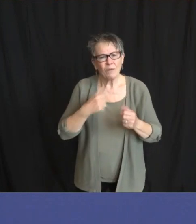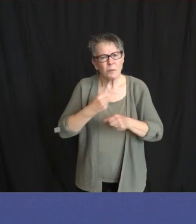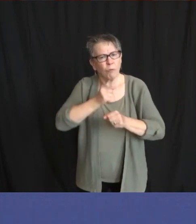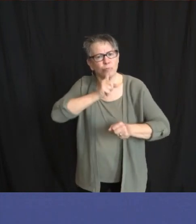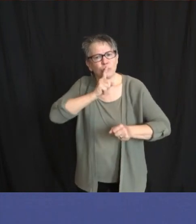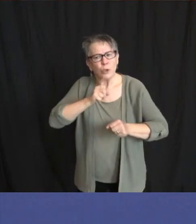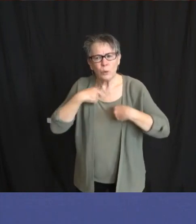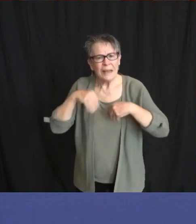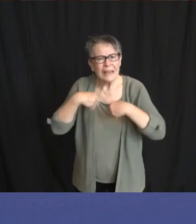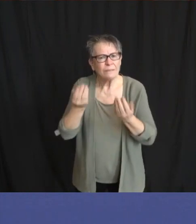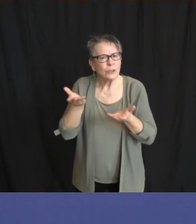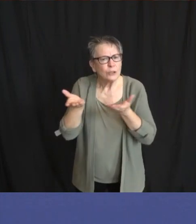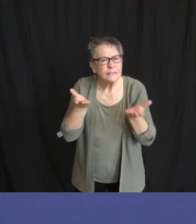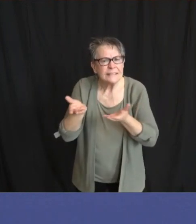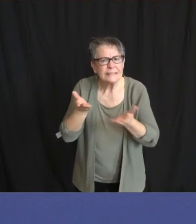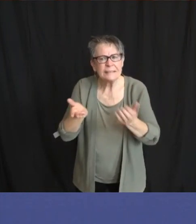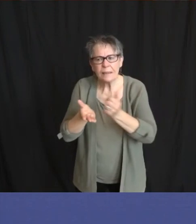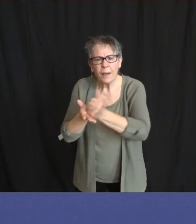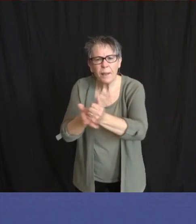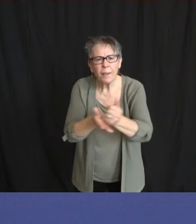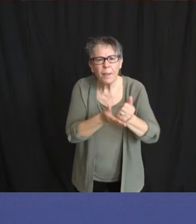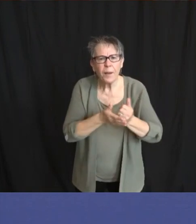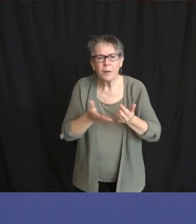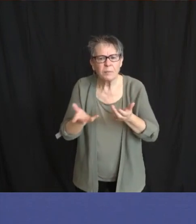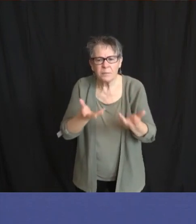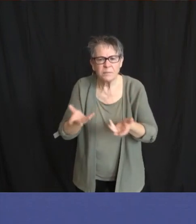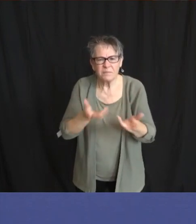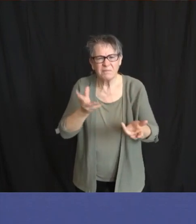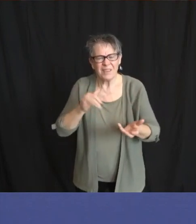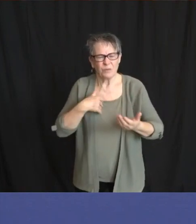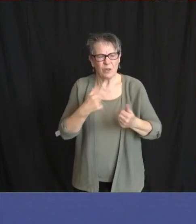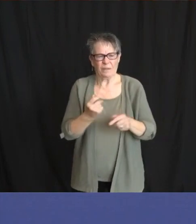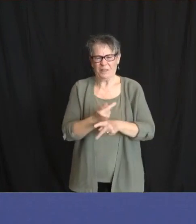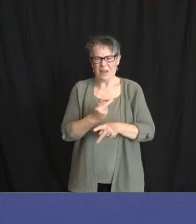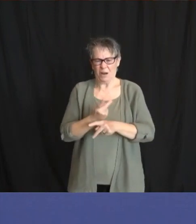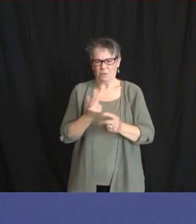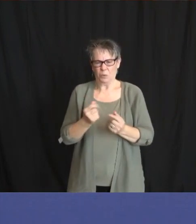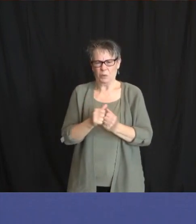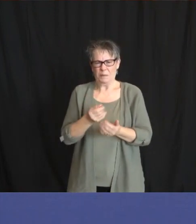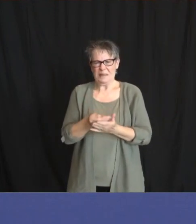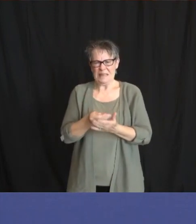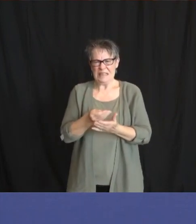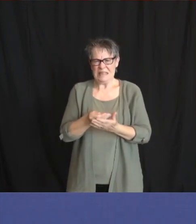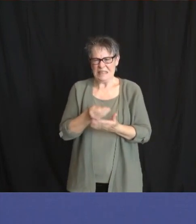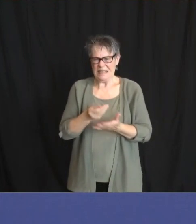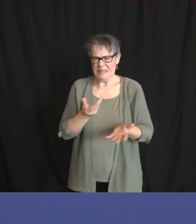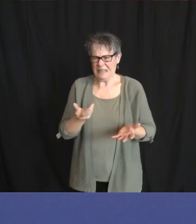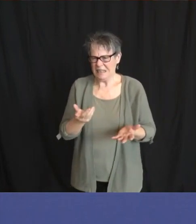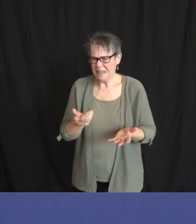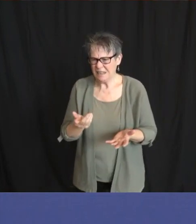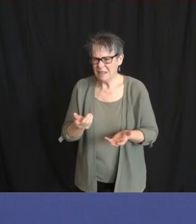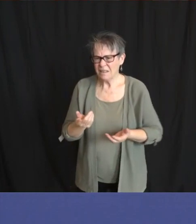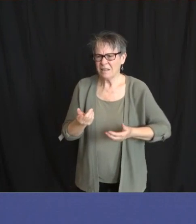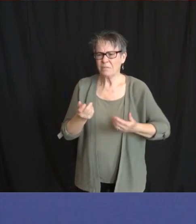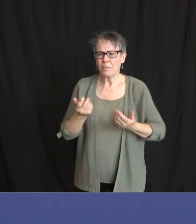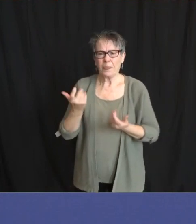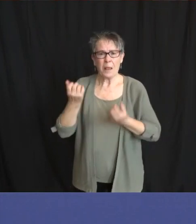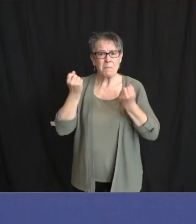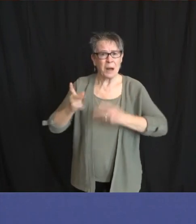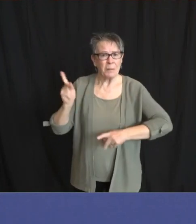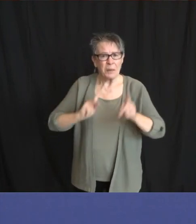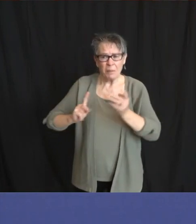up. Never mind, folks wouldn't be served in their hour of need in the biggest healthcare crisis in the history of our country. But the